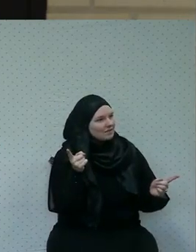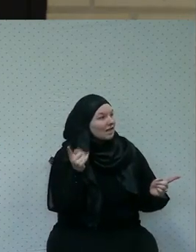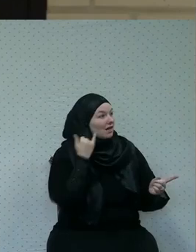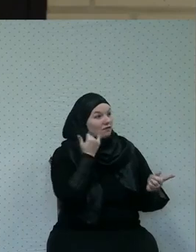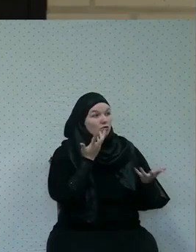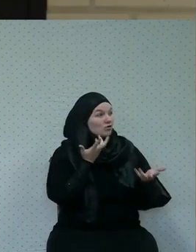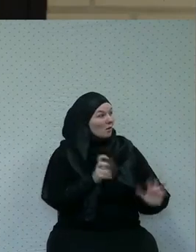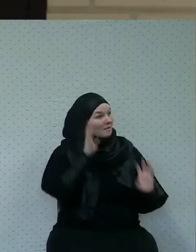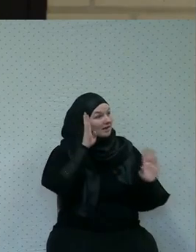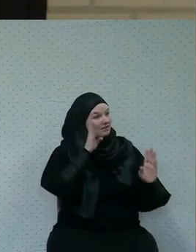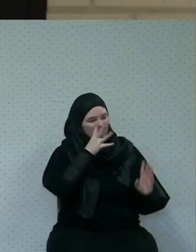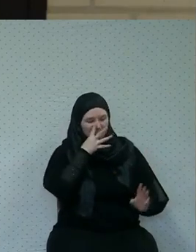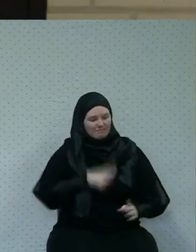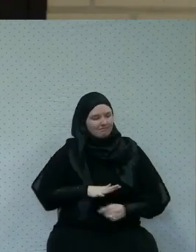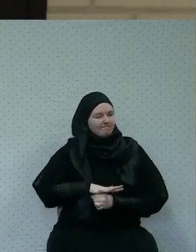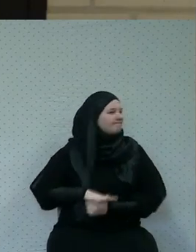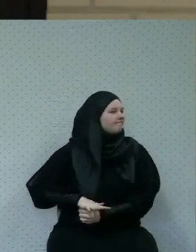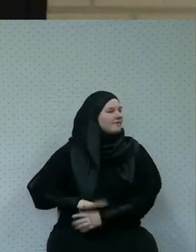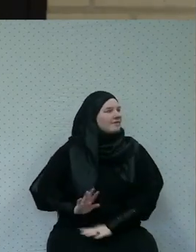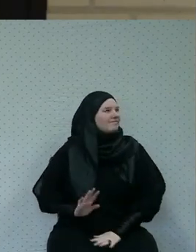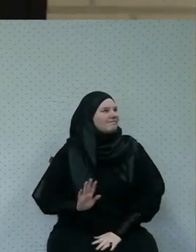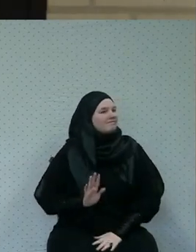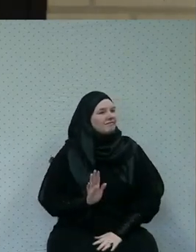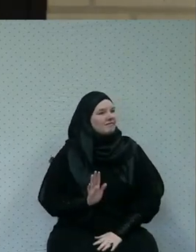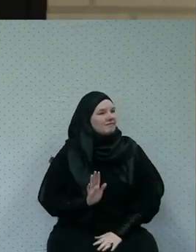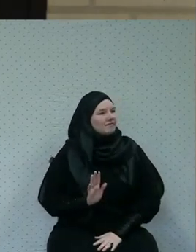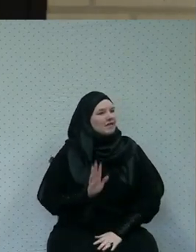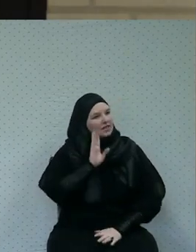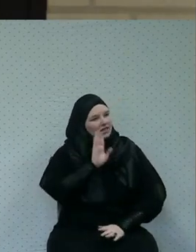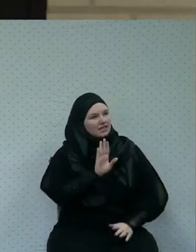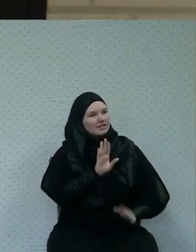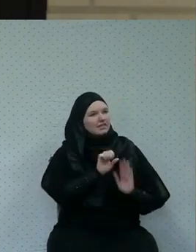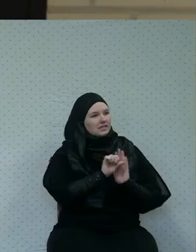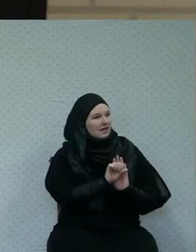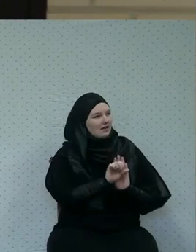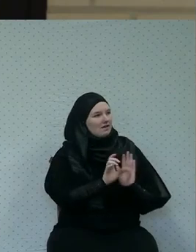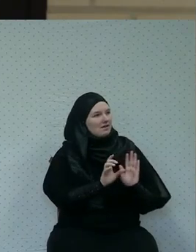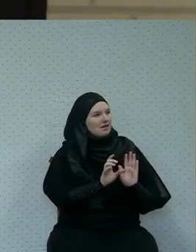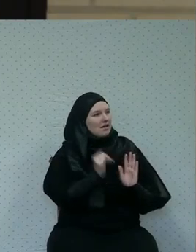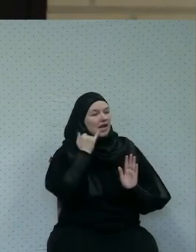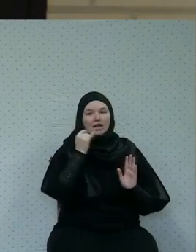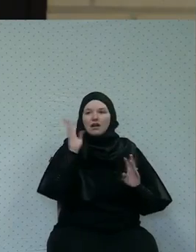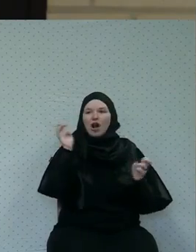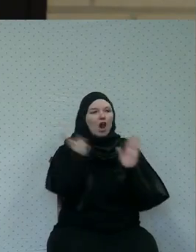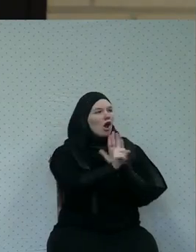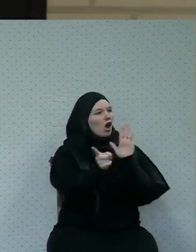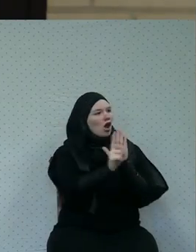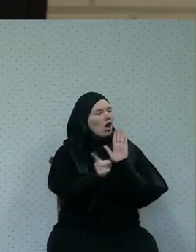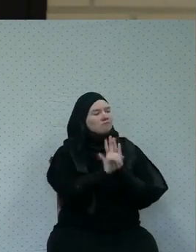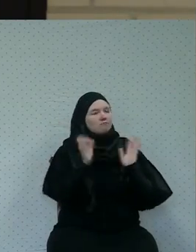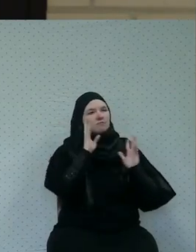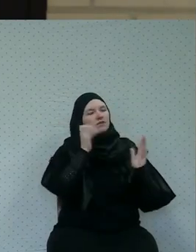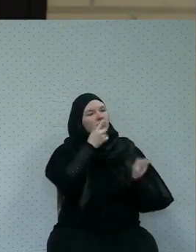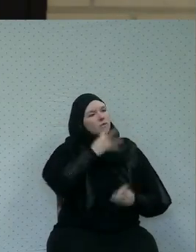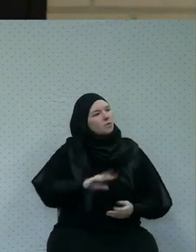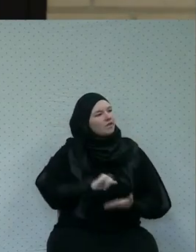pay attention, if we ignore Allah's messages and signals and the alarms he sends us, then